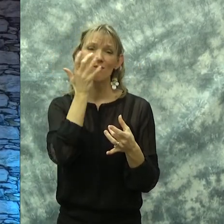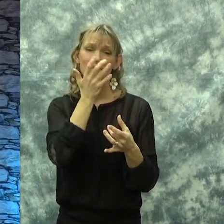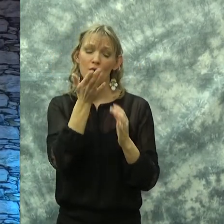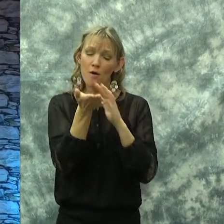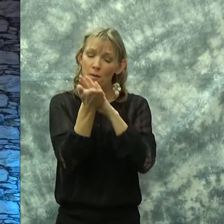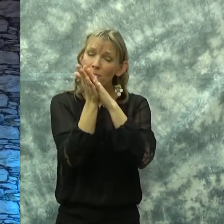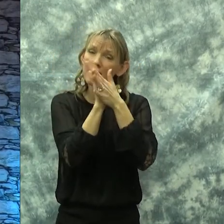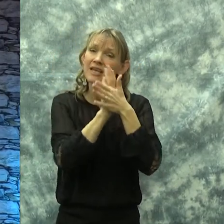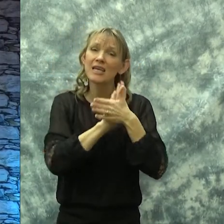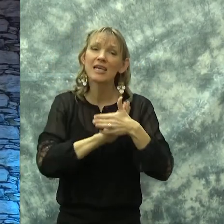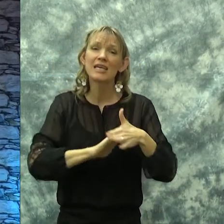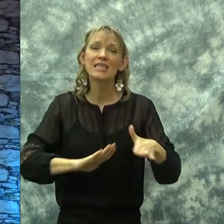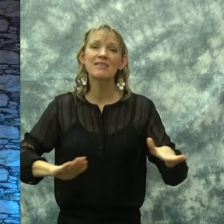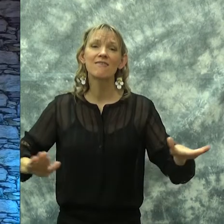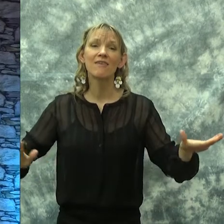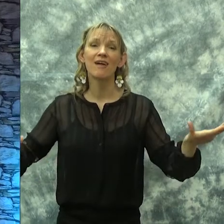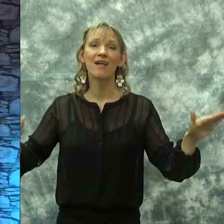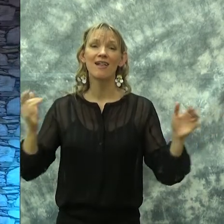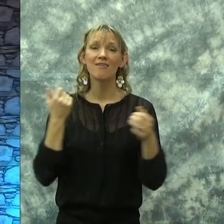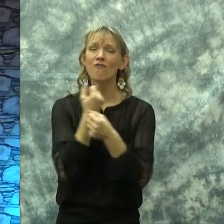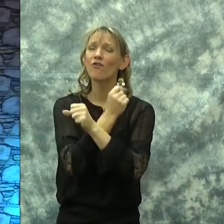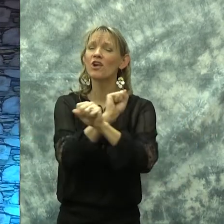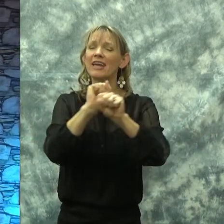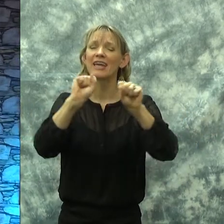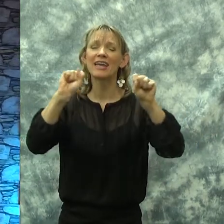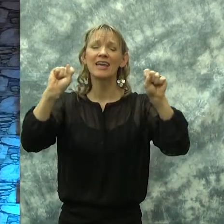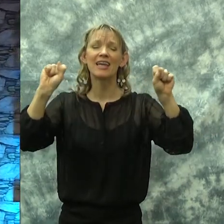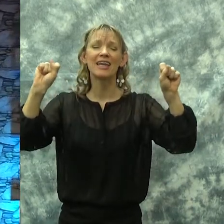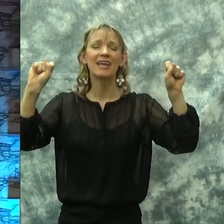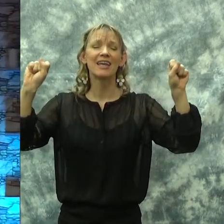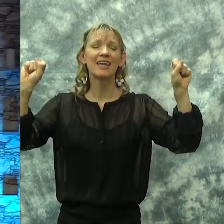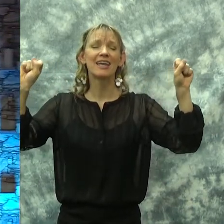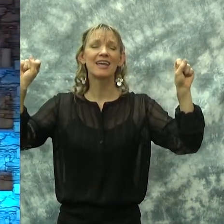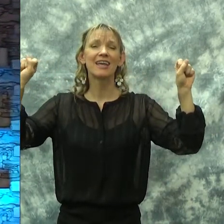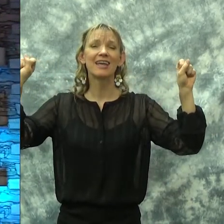Oh, peaceful and free.